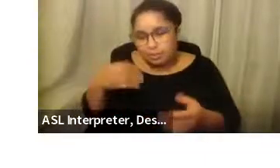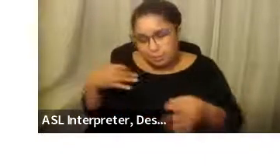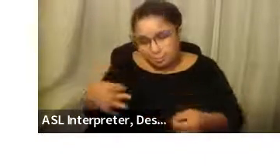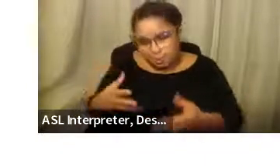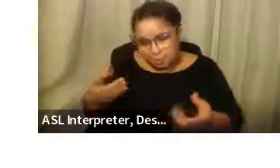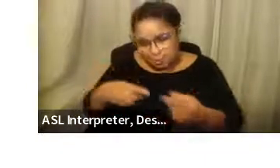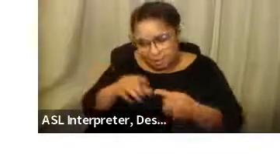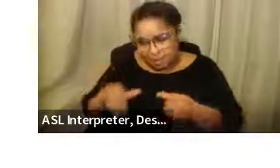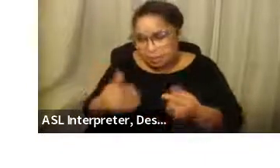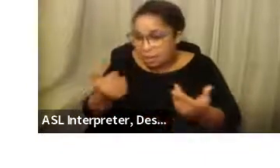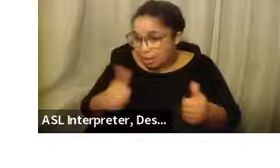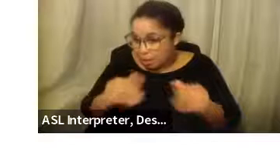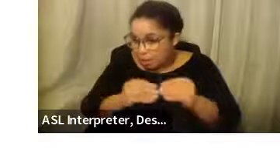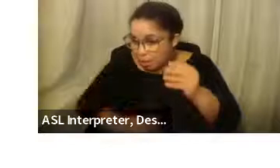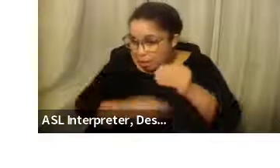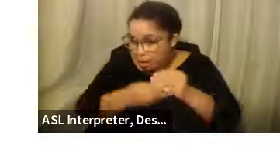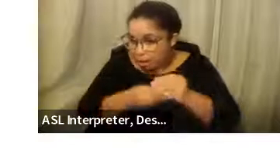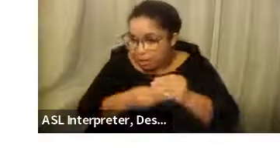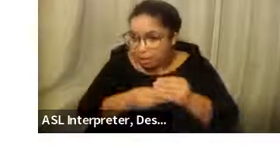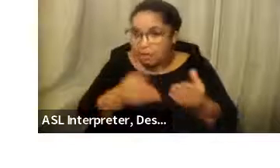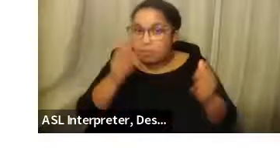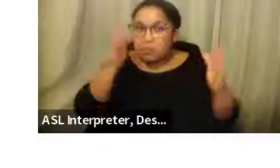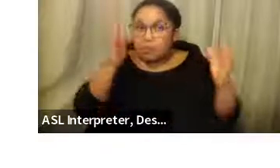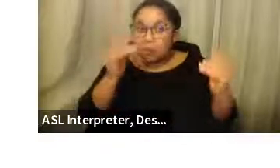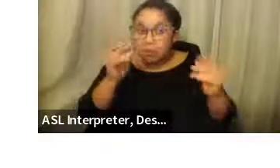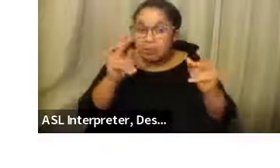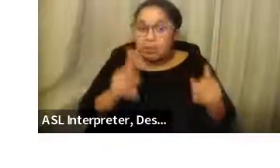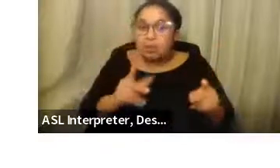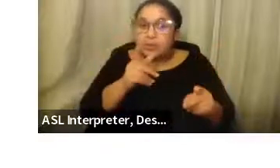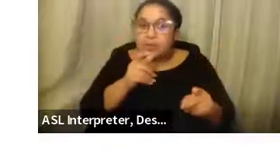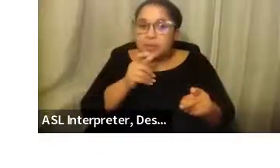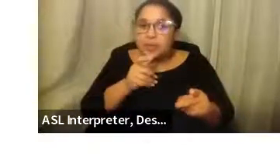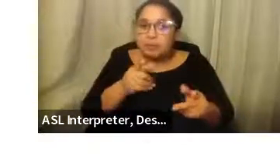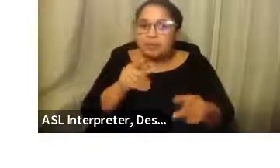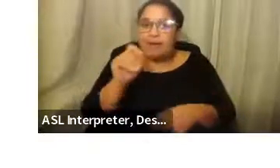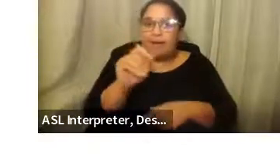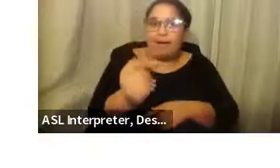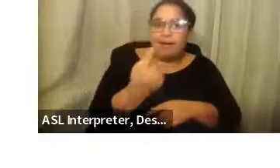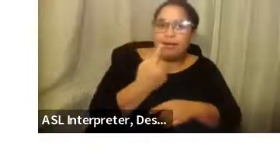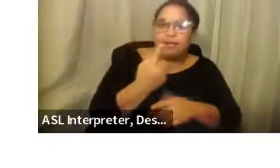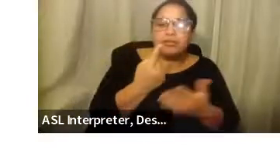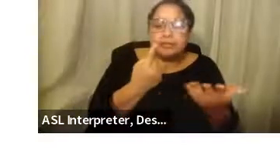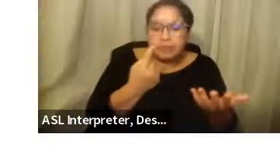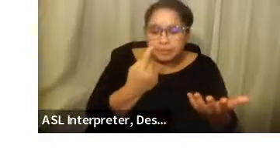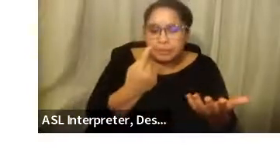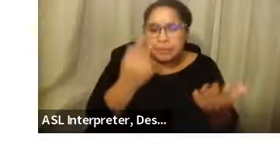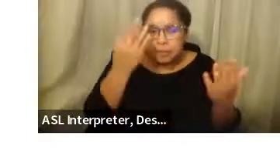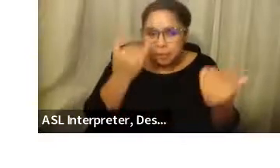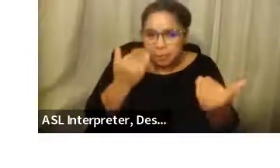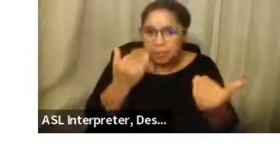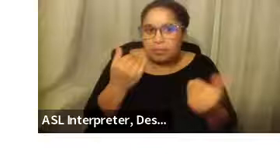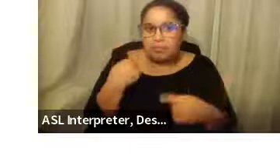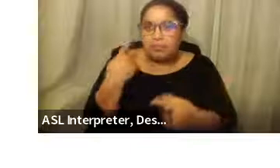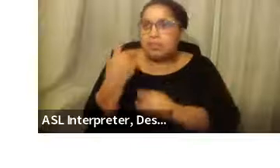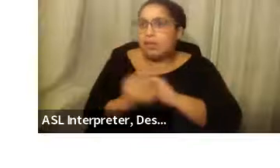that you want to add? And hopefully the person who asked this question has a satisfactory answer, you know, being here for the last hour. But